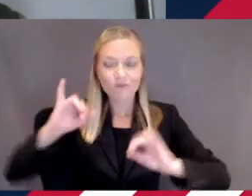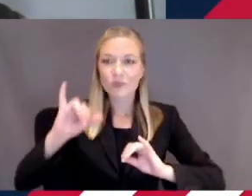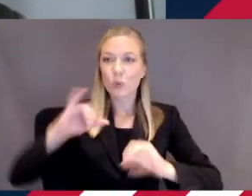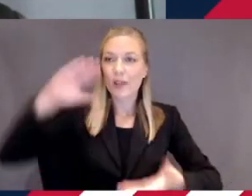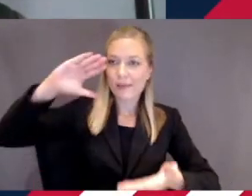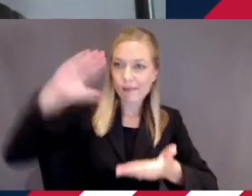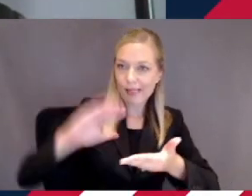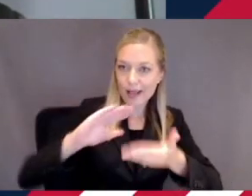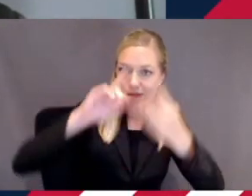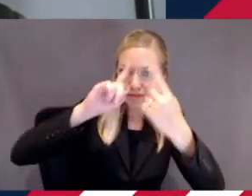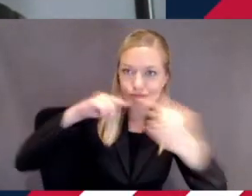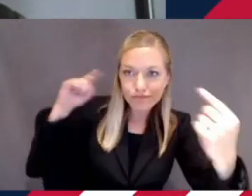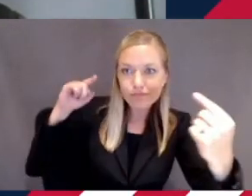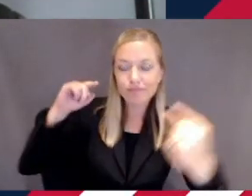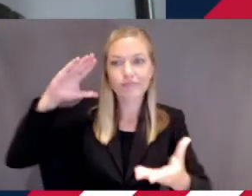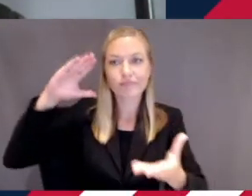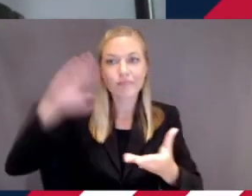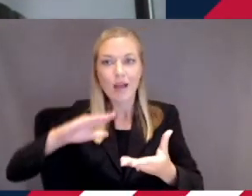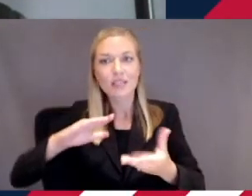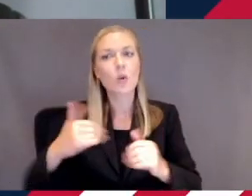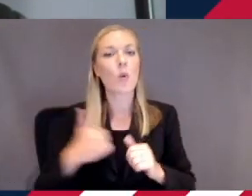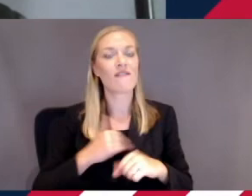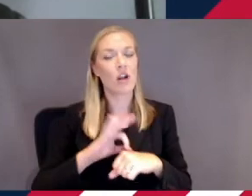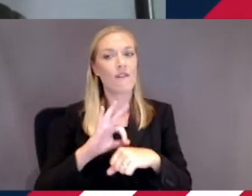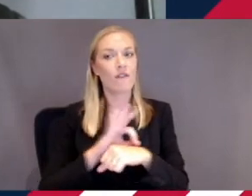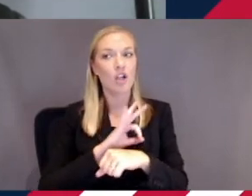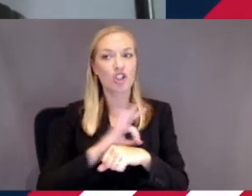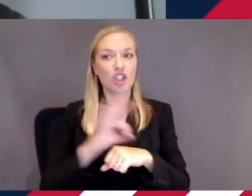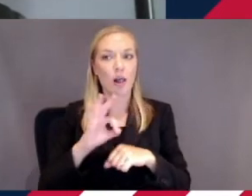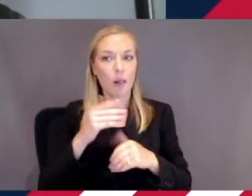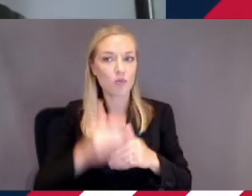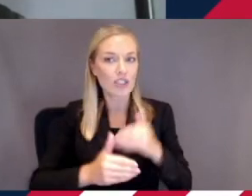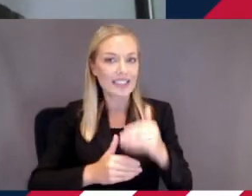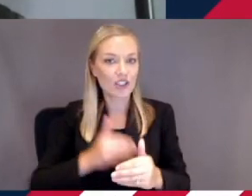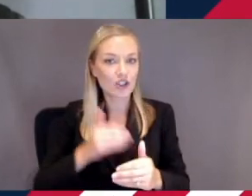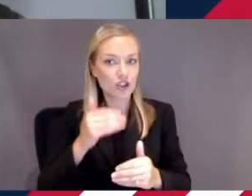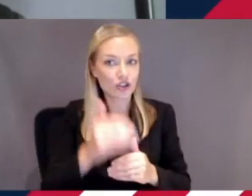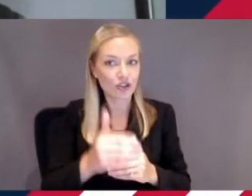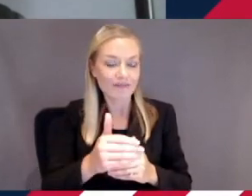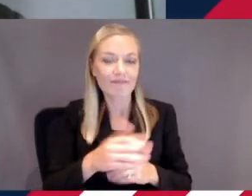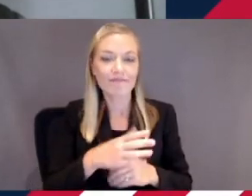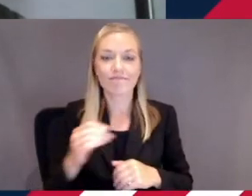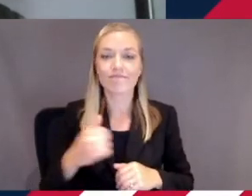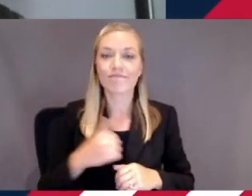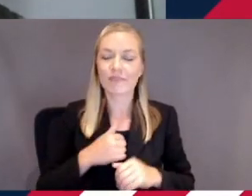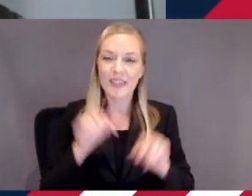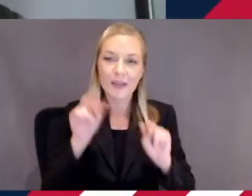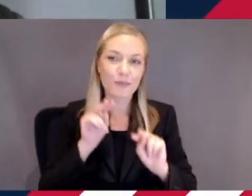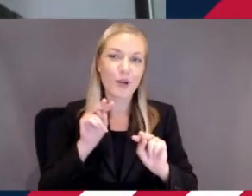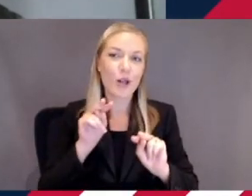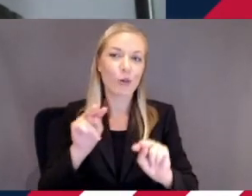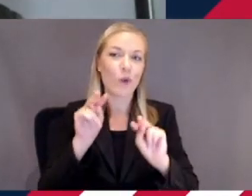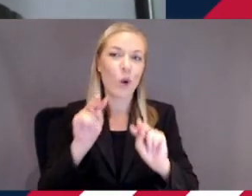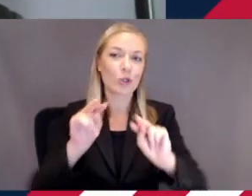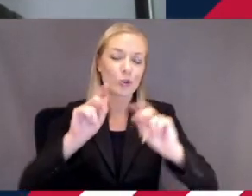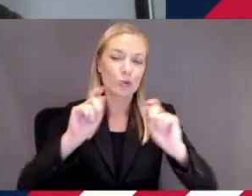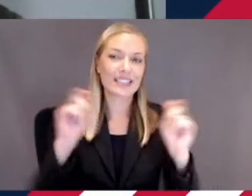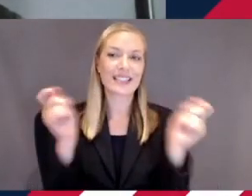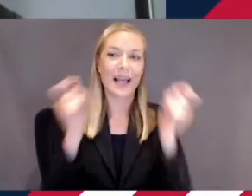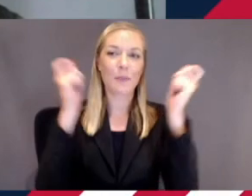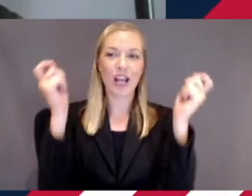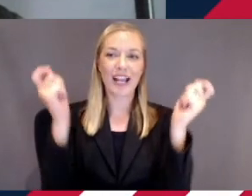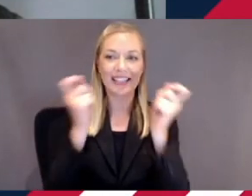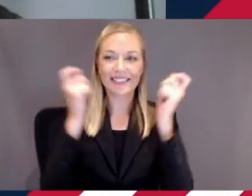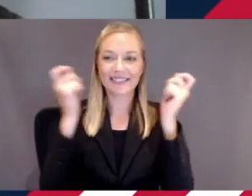a very functional procedure ahead of us, and I look forward to celebrating